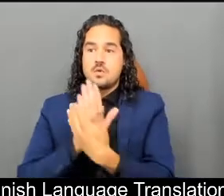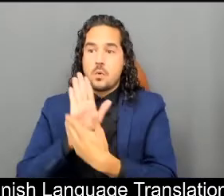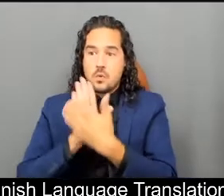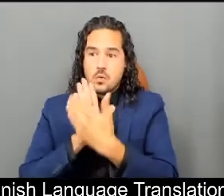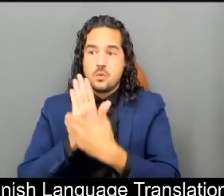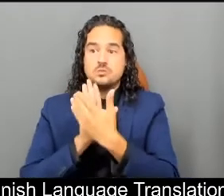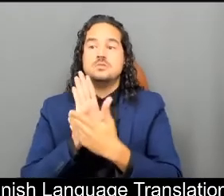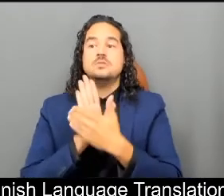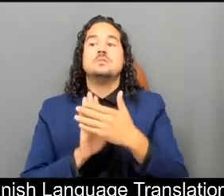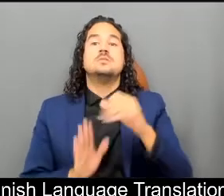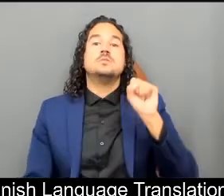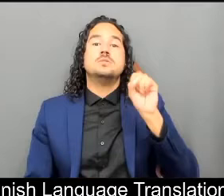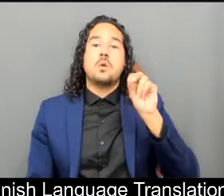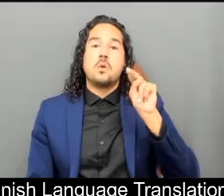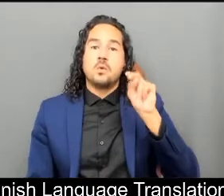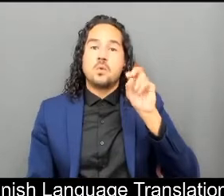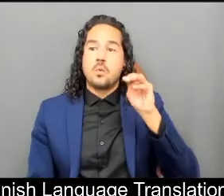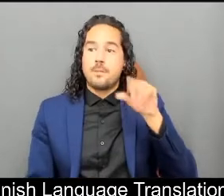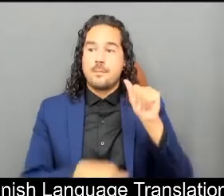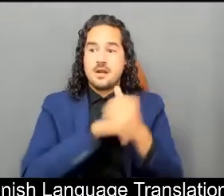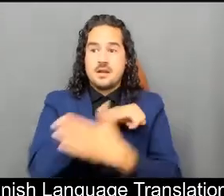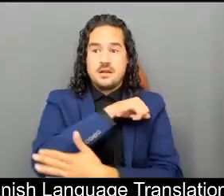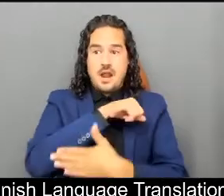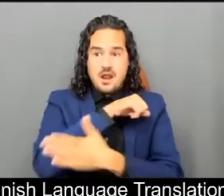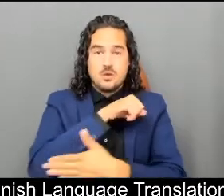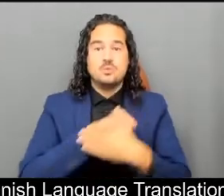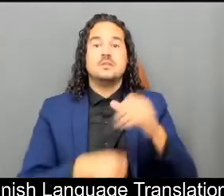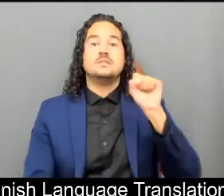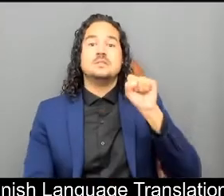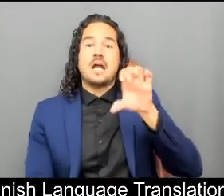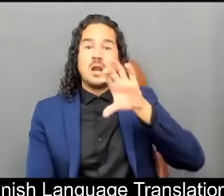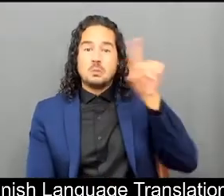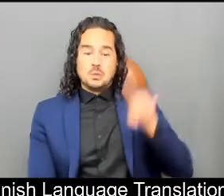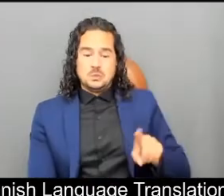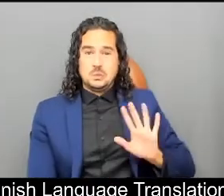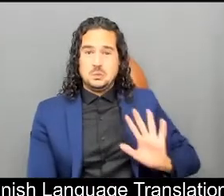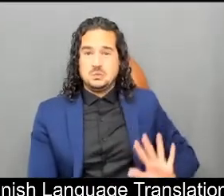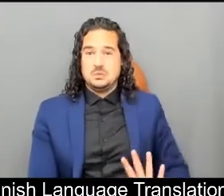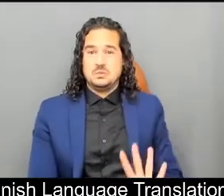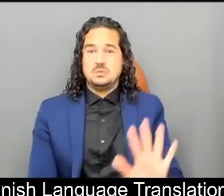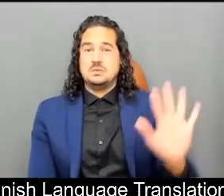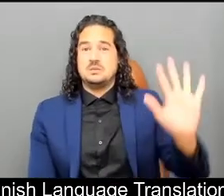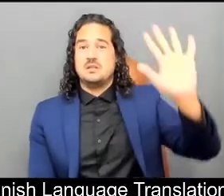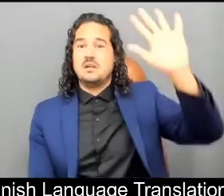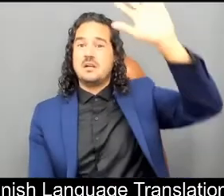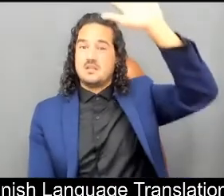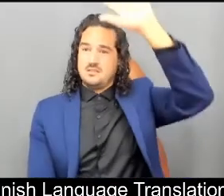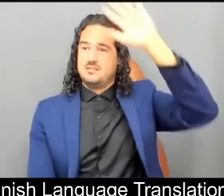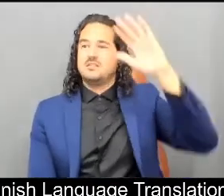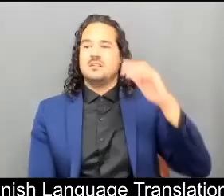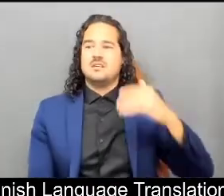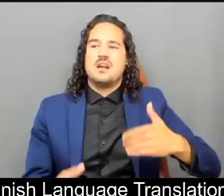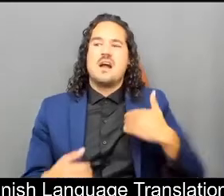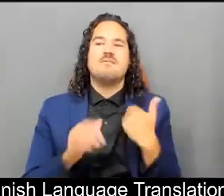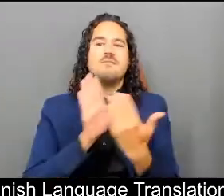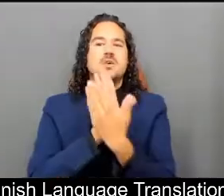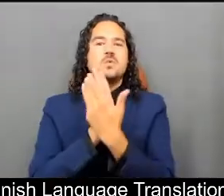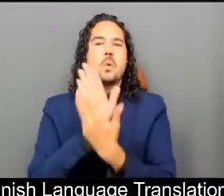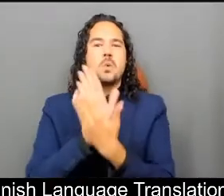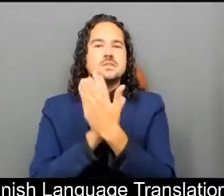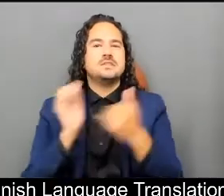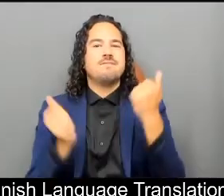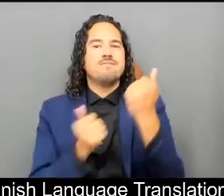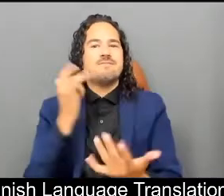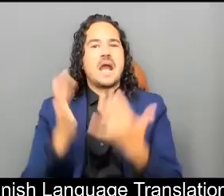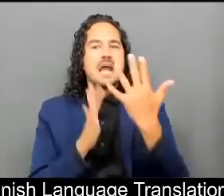These coastal fires, it doesn't burn a lot, and when it does, it's smoky and it's challenging. So we're experiencing all across the north side of